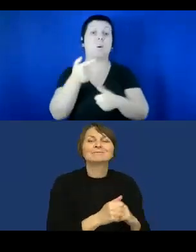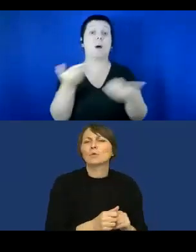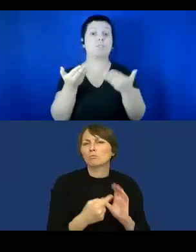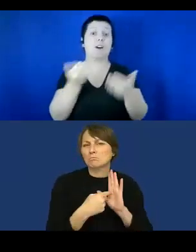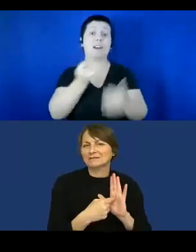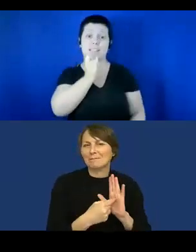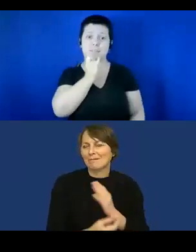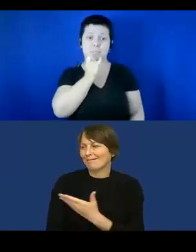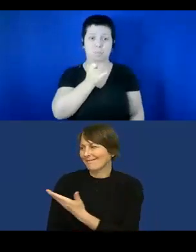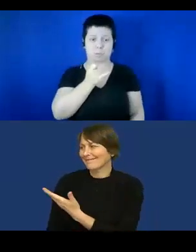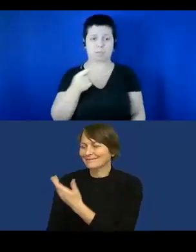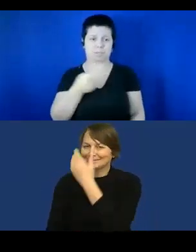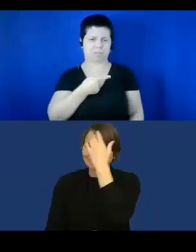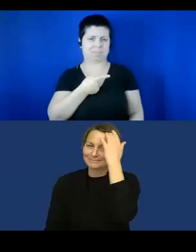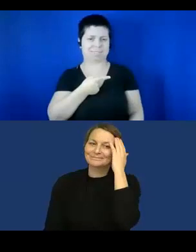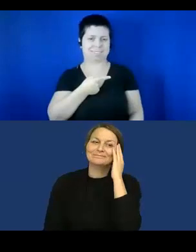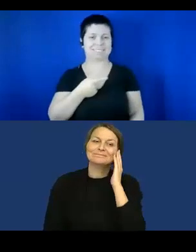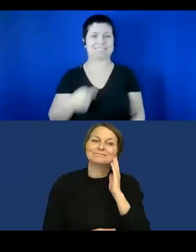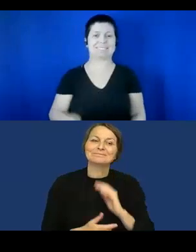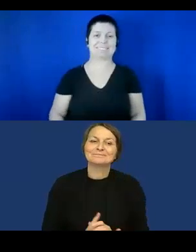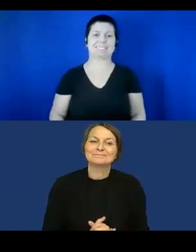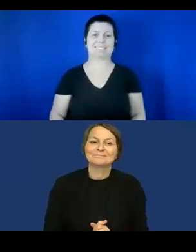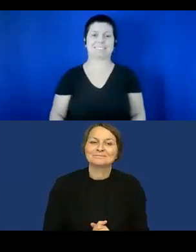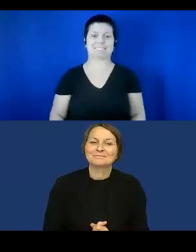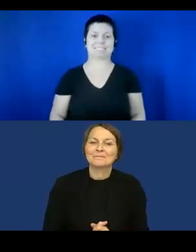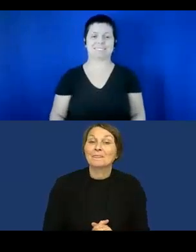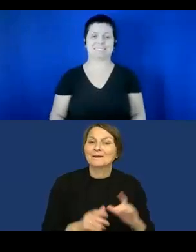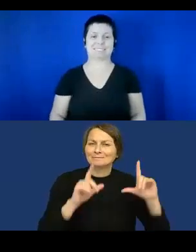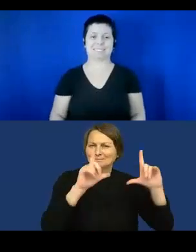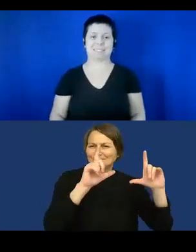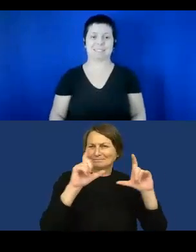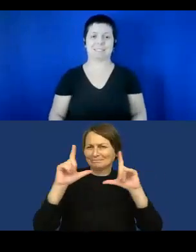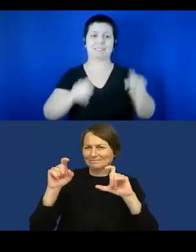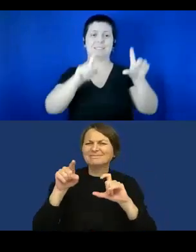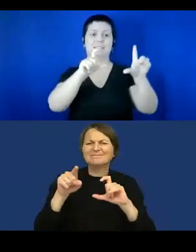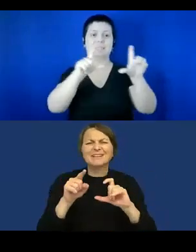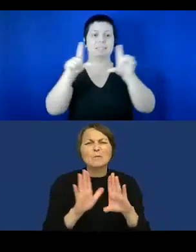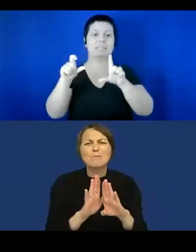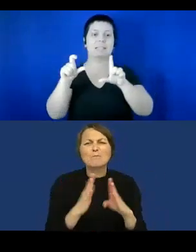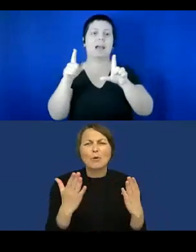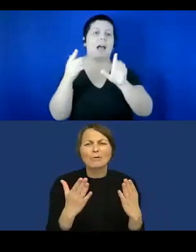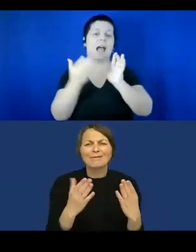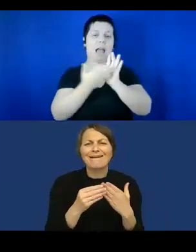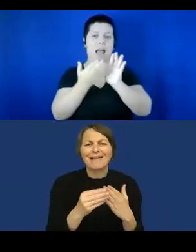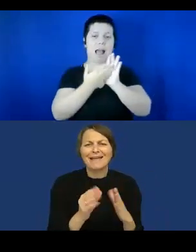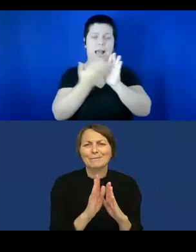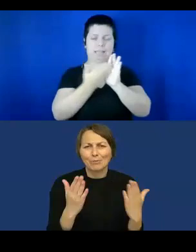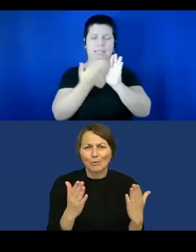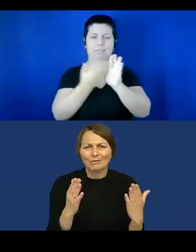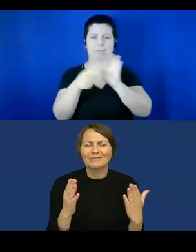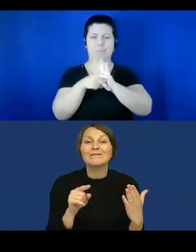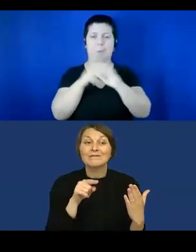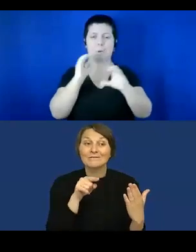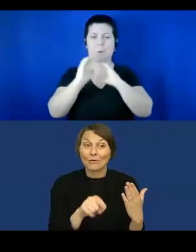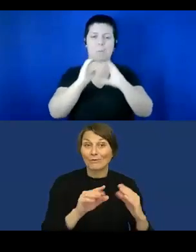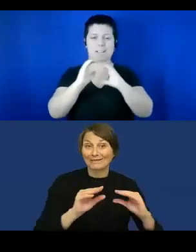an image that I've taken, at the top is an image I've taken from Dutch Handbook Social Haptic Communication, which is the handbook that they use for teaching.